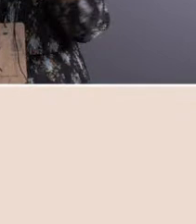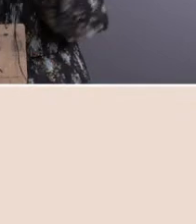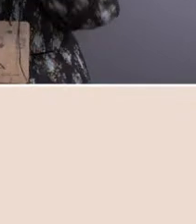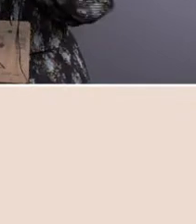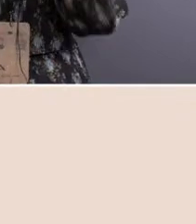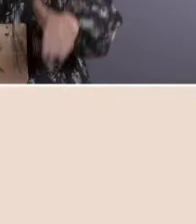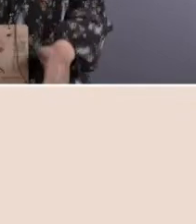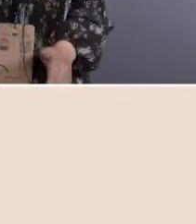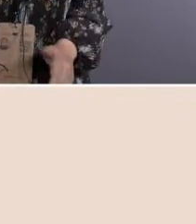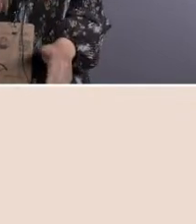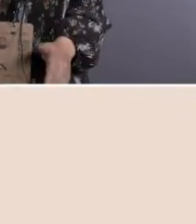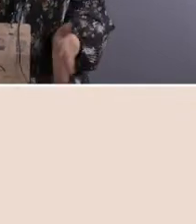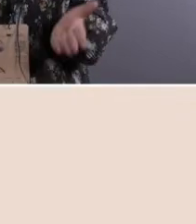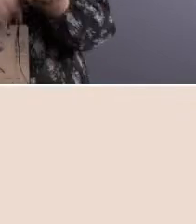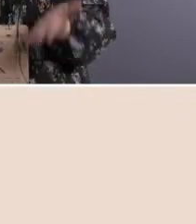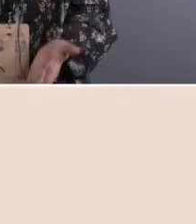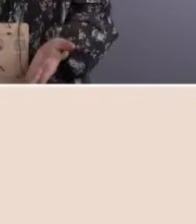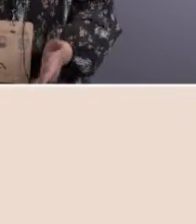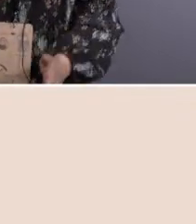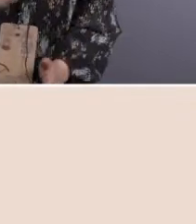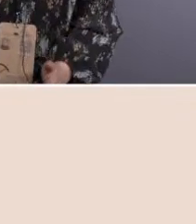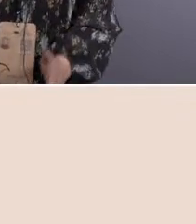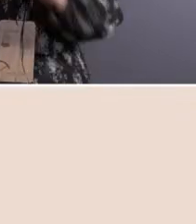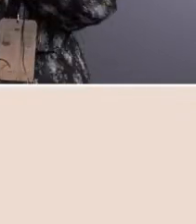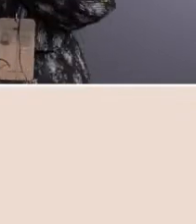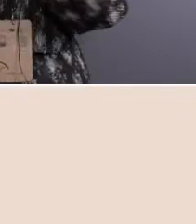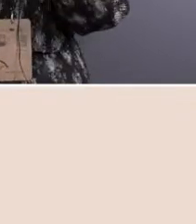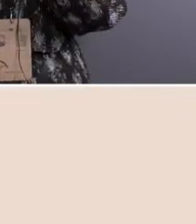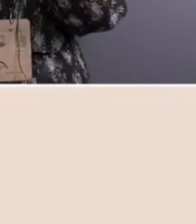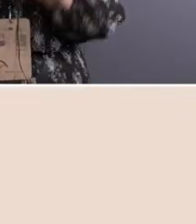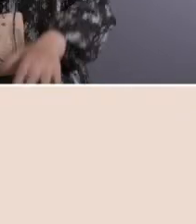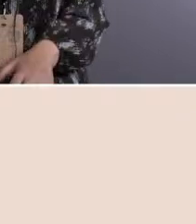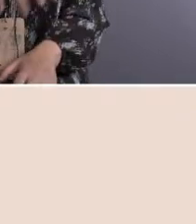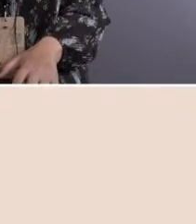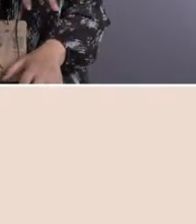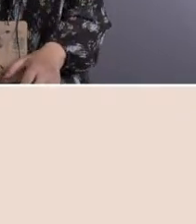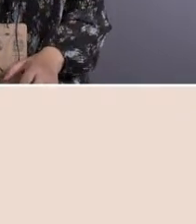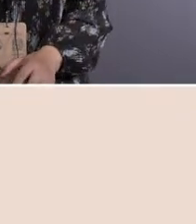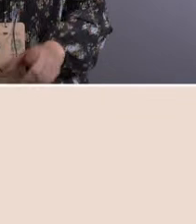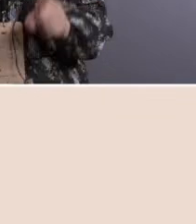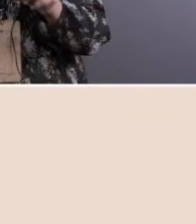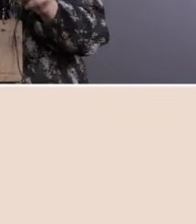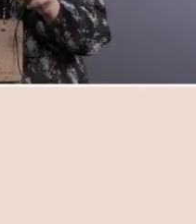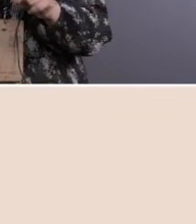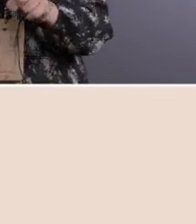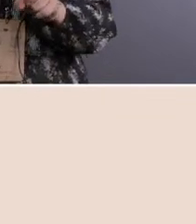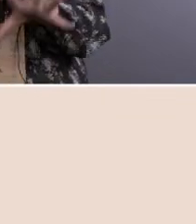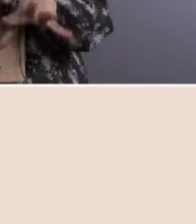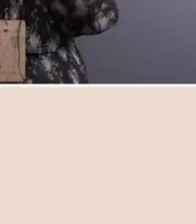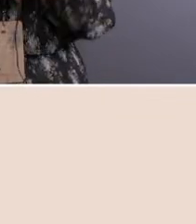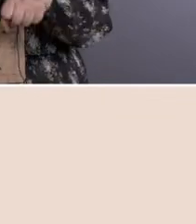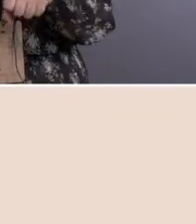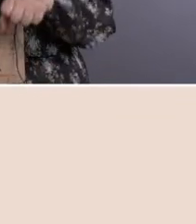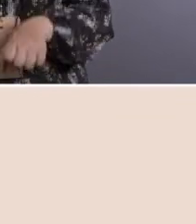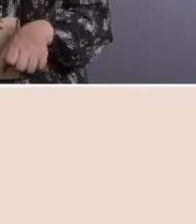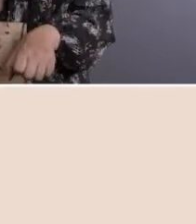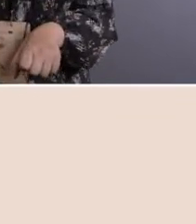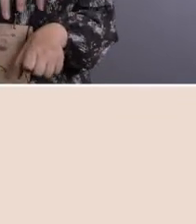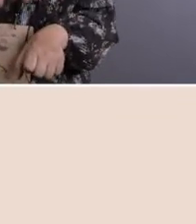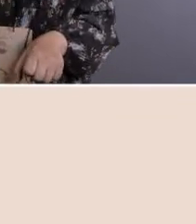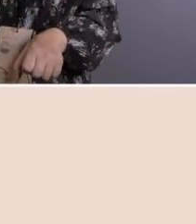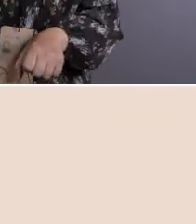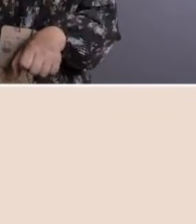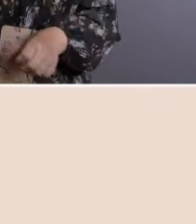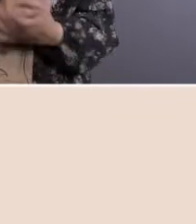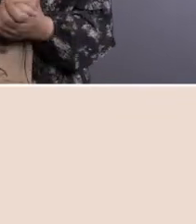different in hot and arid environments than it does in countries with temperate, and tropical climates. One of the